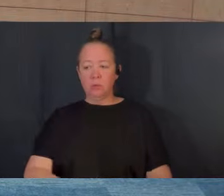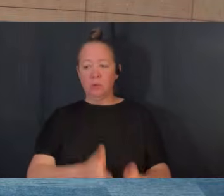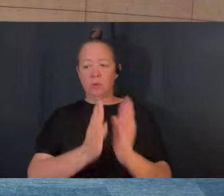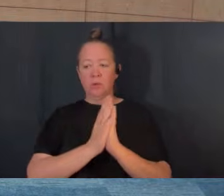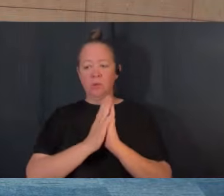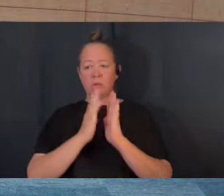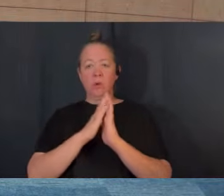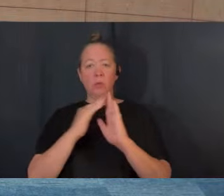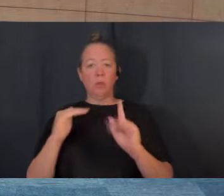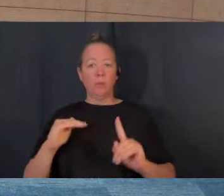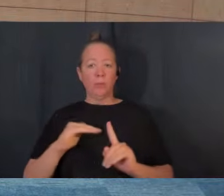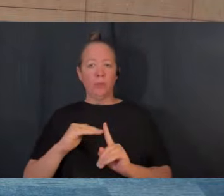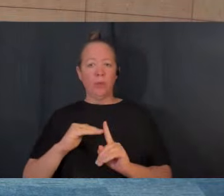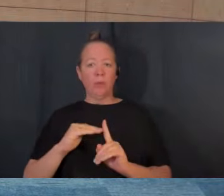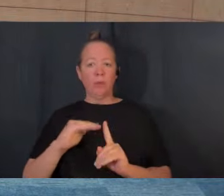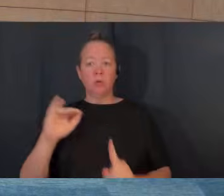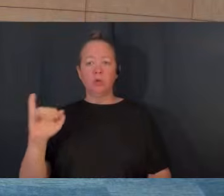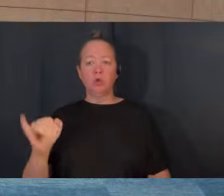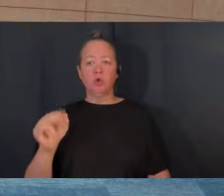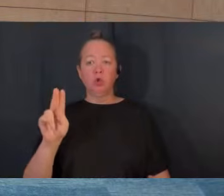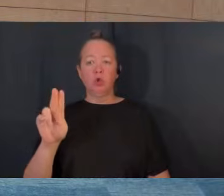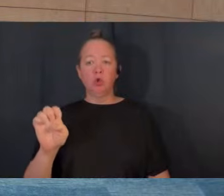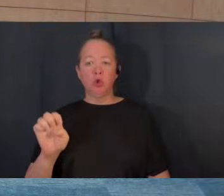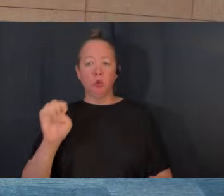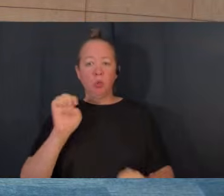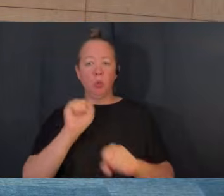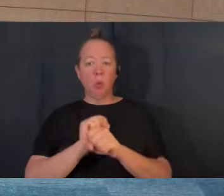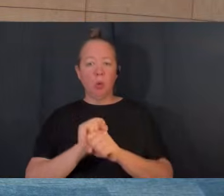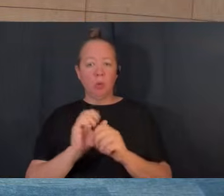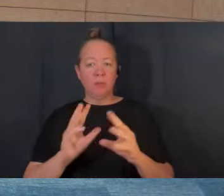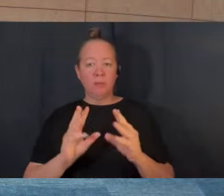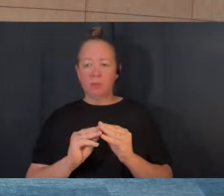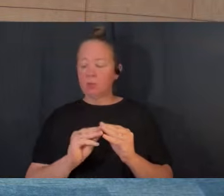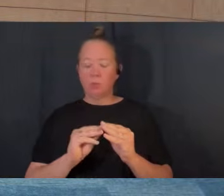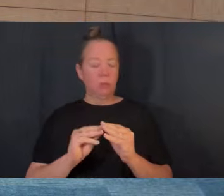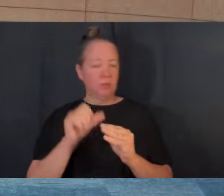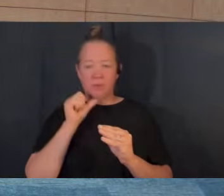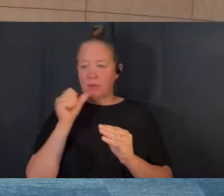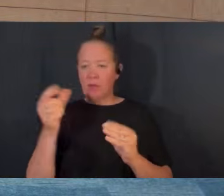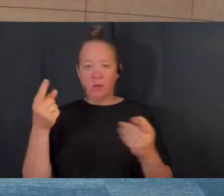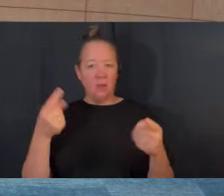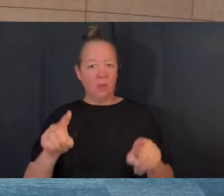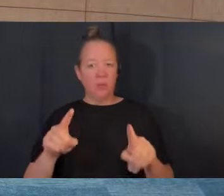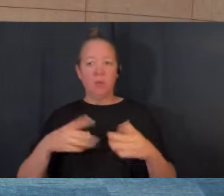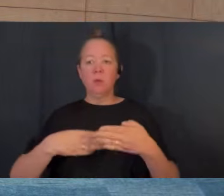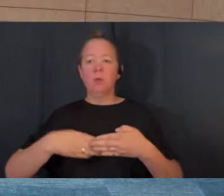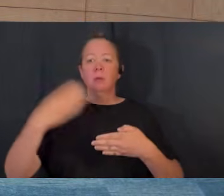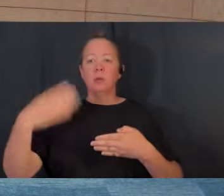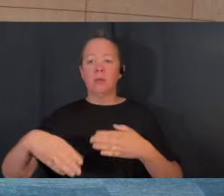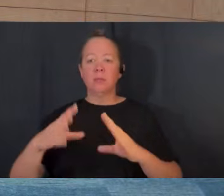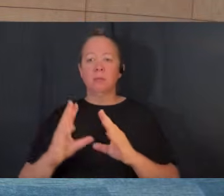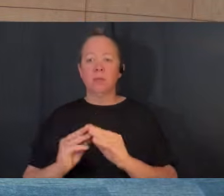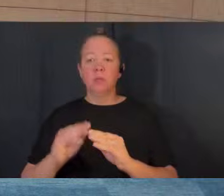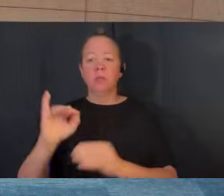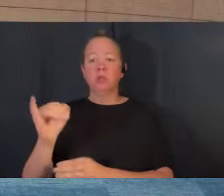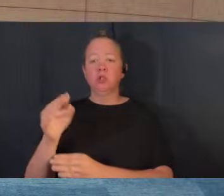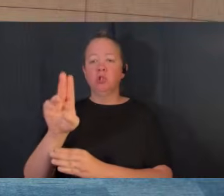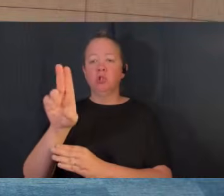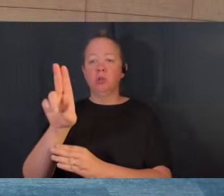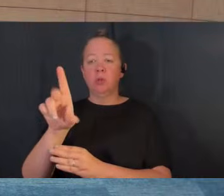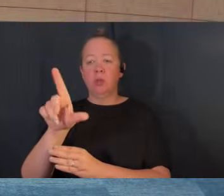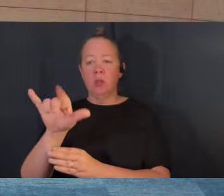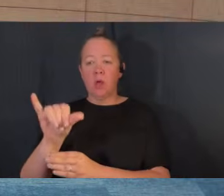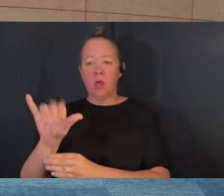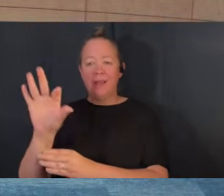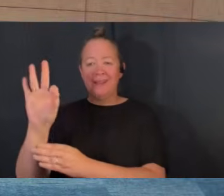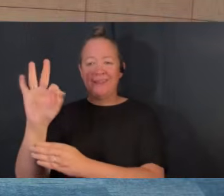session. The next meeting of this body will be July 9th. I will not be in attendance. The vice mayor has